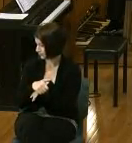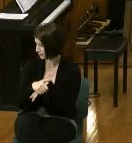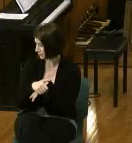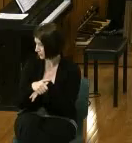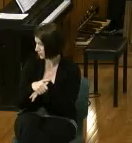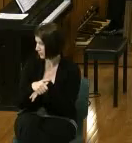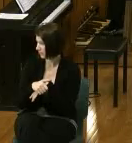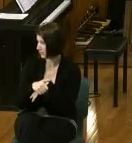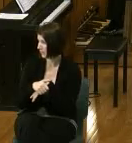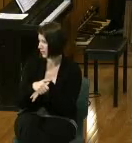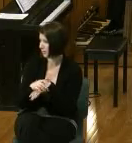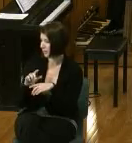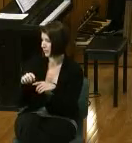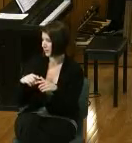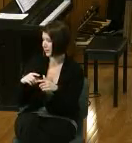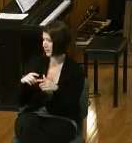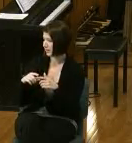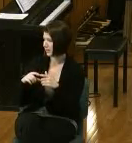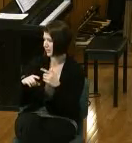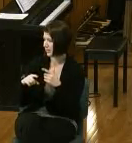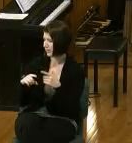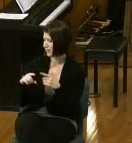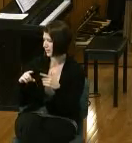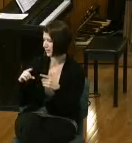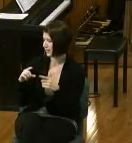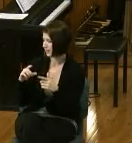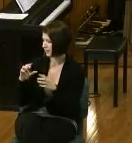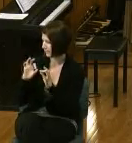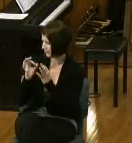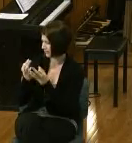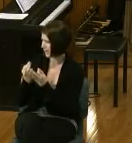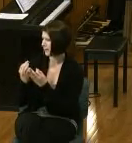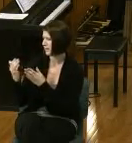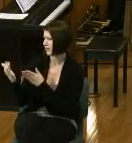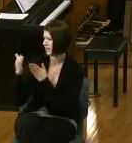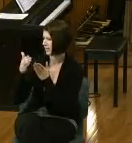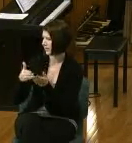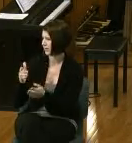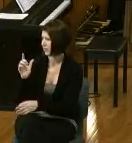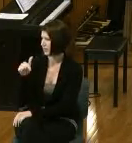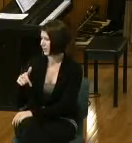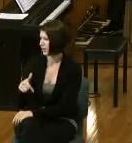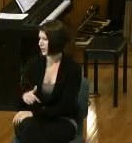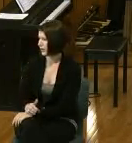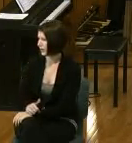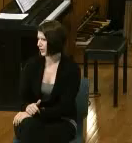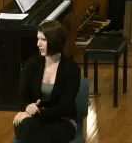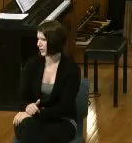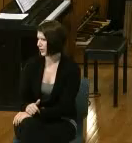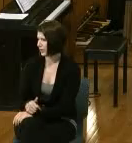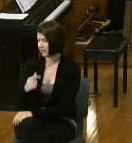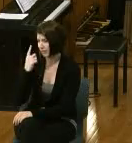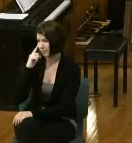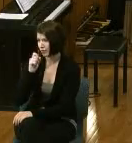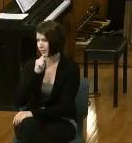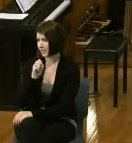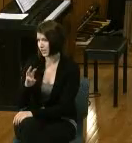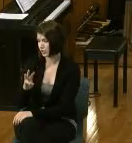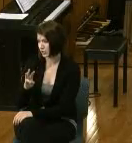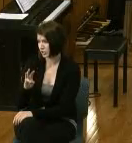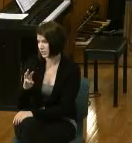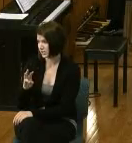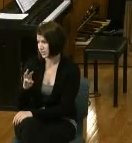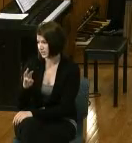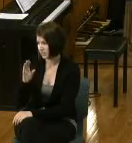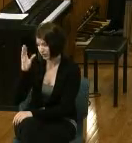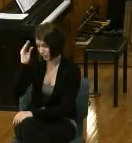a ship in Brighton, England. It was the HMS Christiana. And, you know, for that six-year-old boy, I just imagine it was